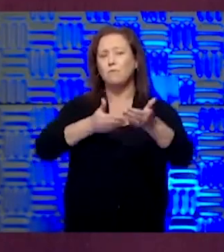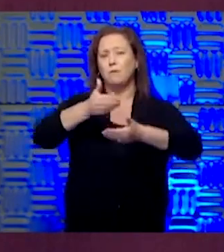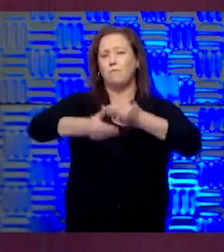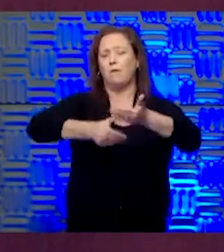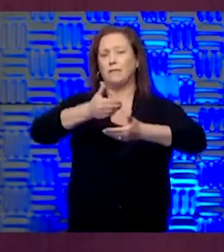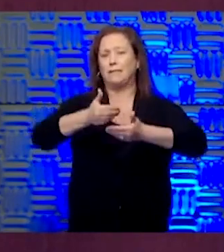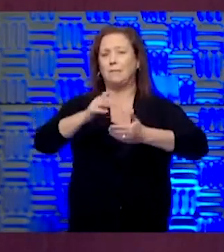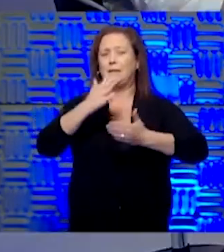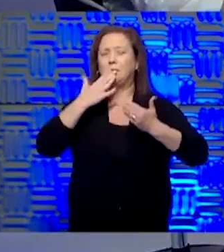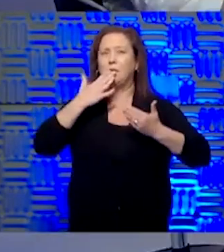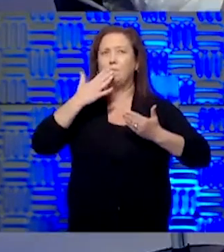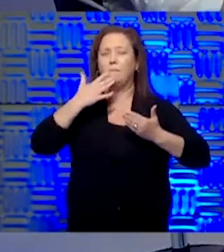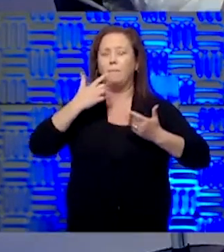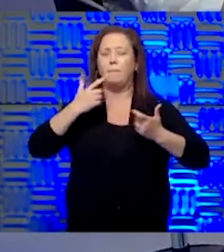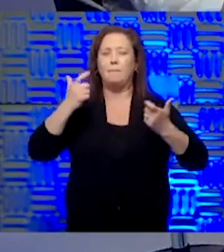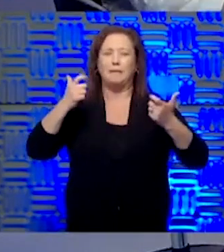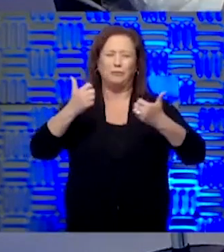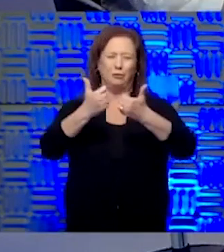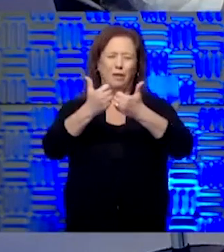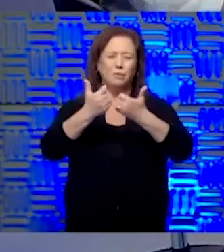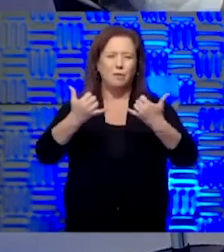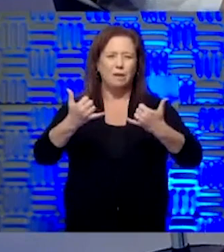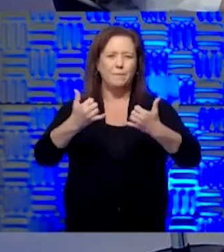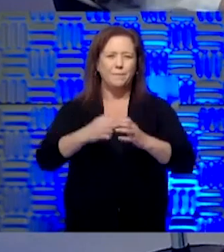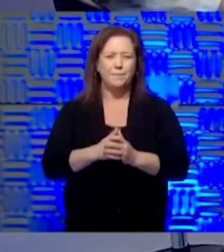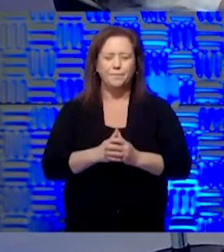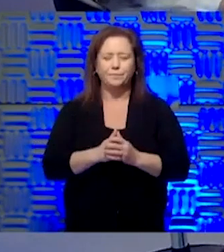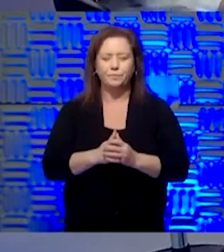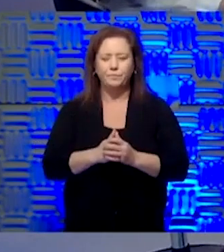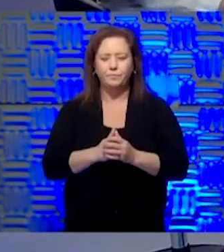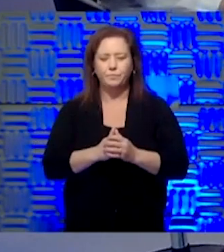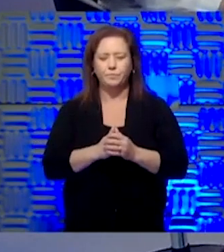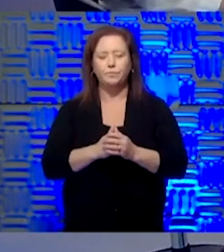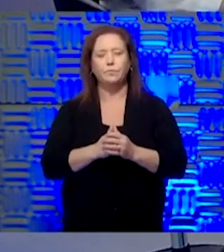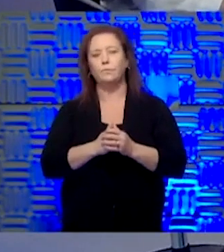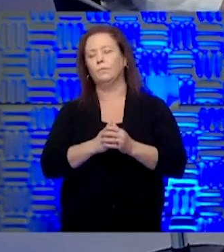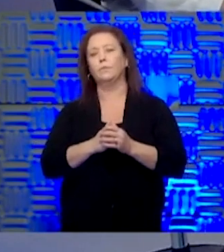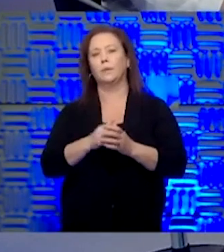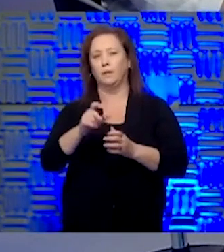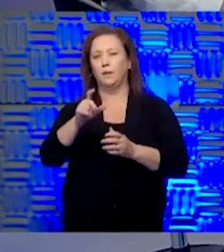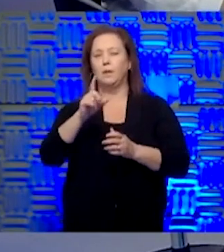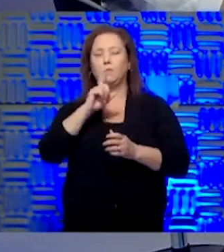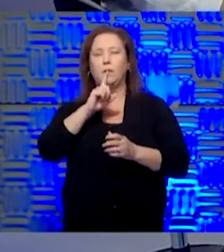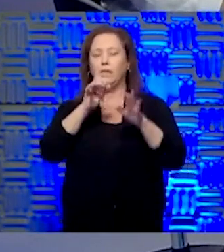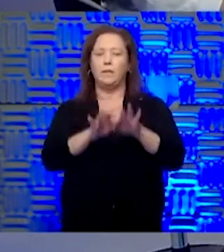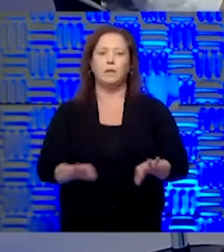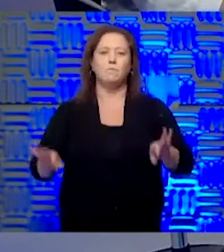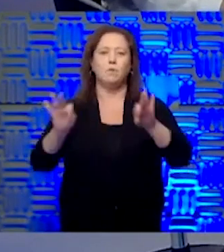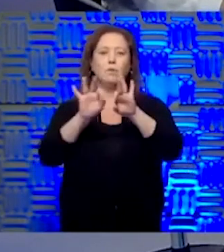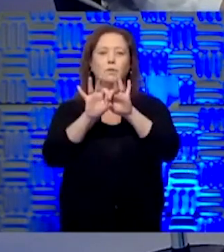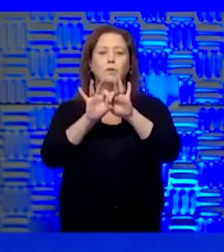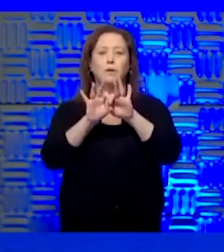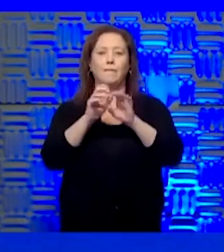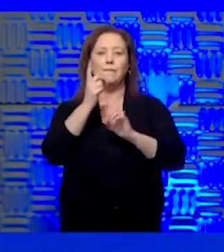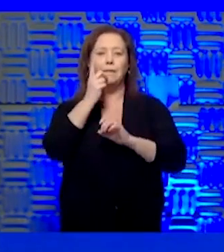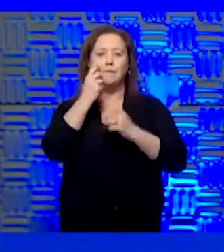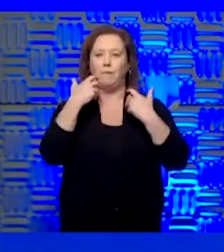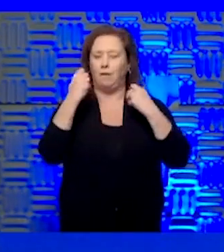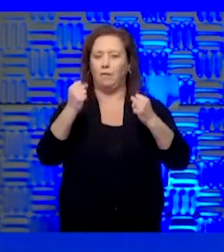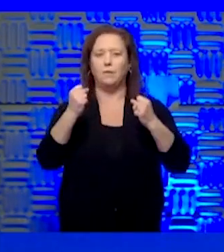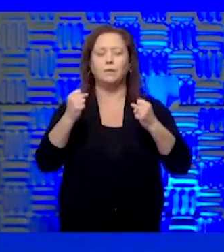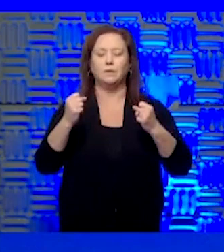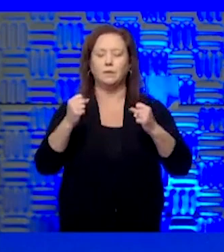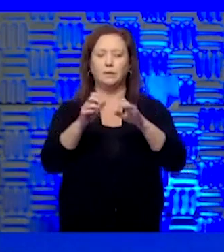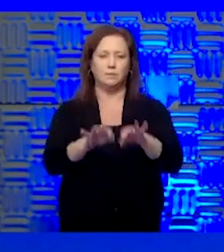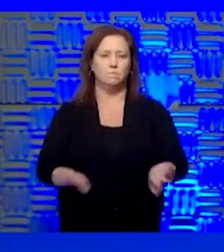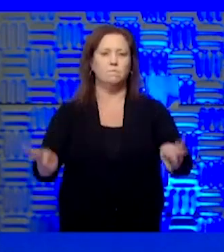that we have in our health system as well. Yeah. Yeah, and we can't underestimate the importance of oral health, dental health. We